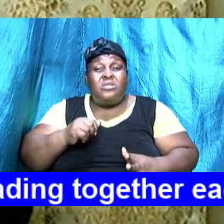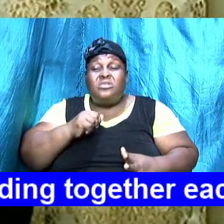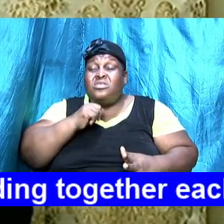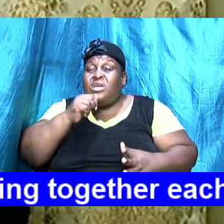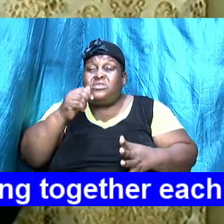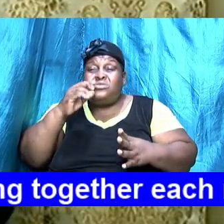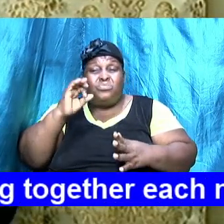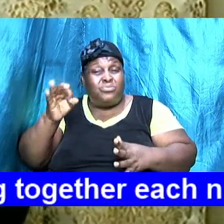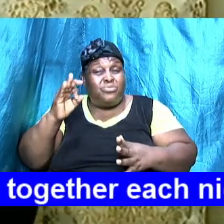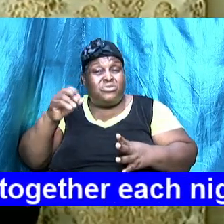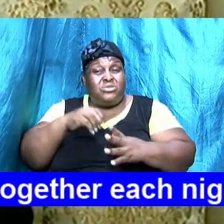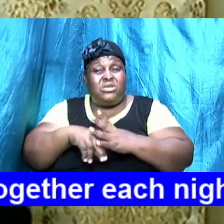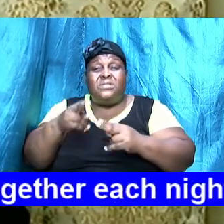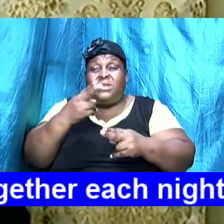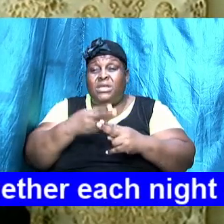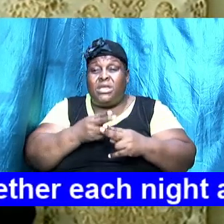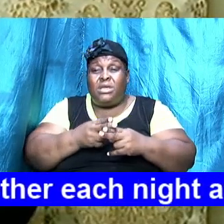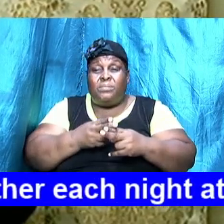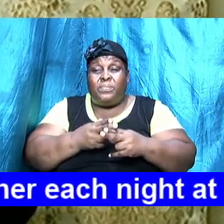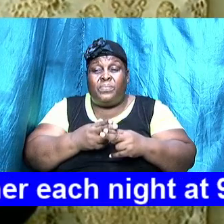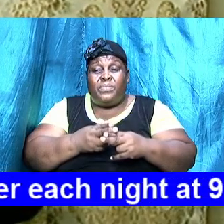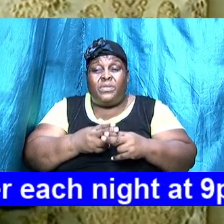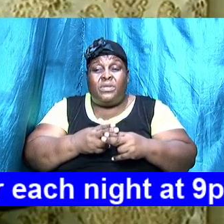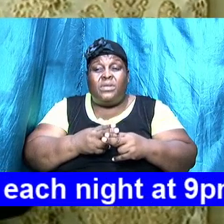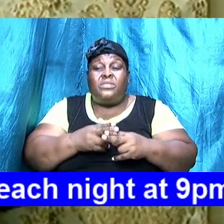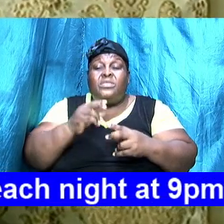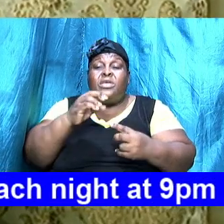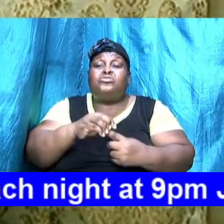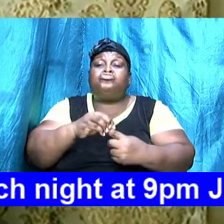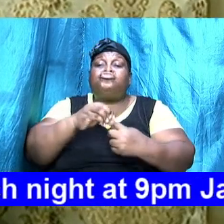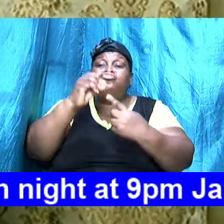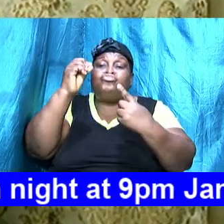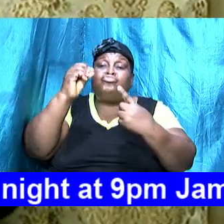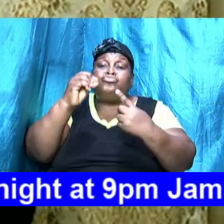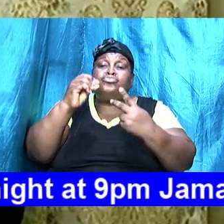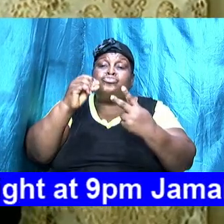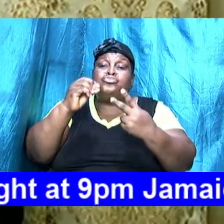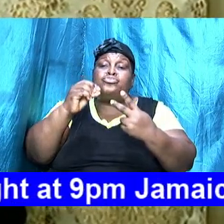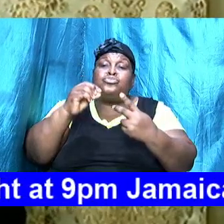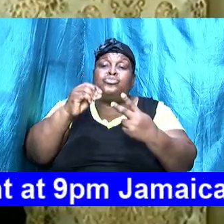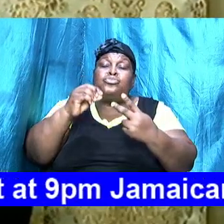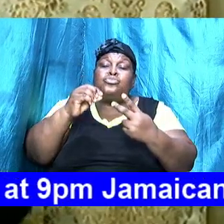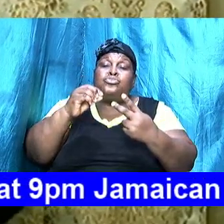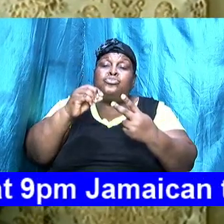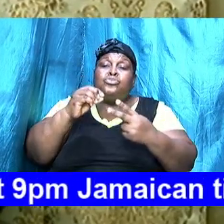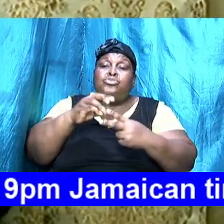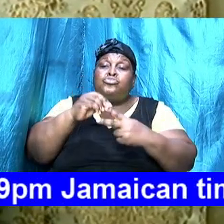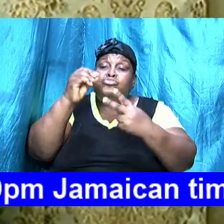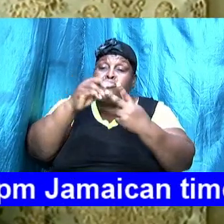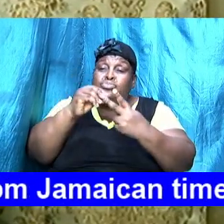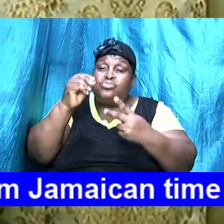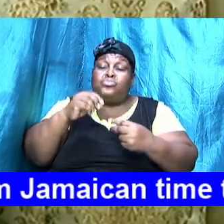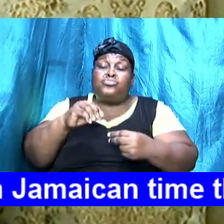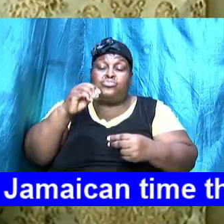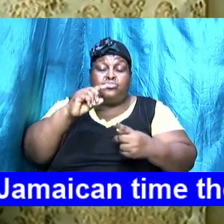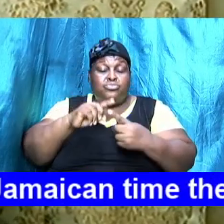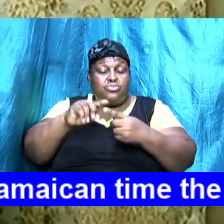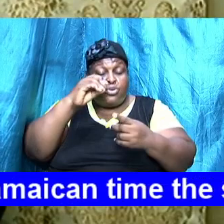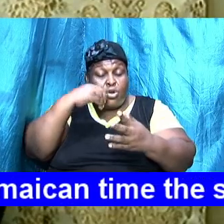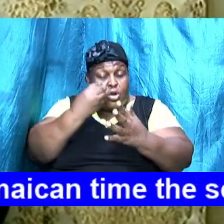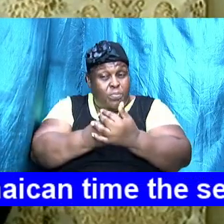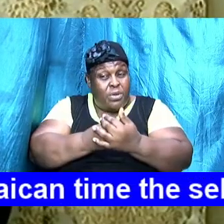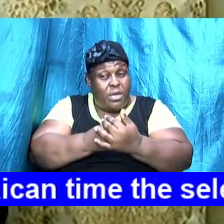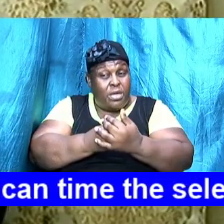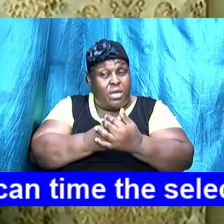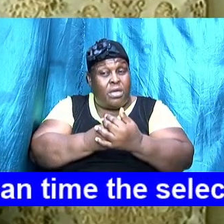had a dilemma. What did they do? They choose to obey God rather than man. But you can only obey God if